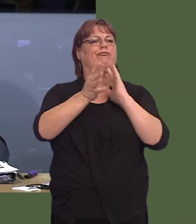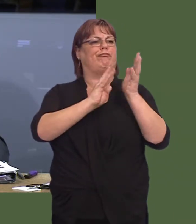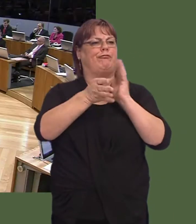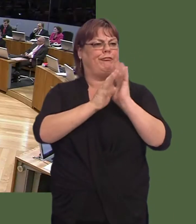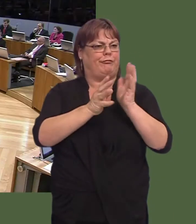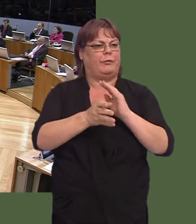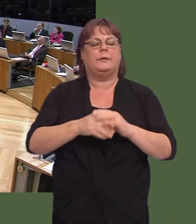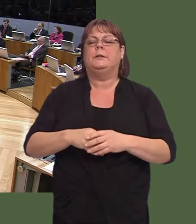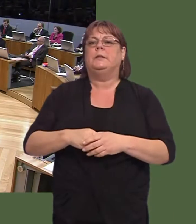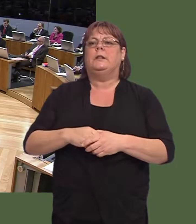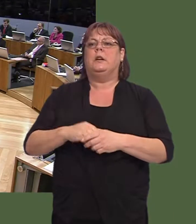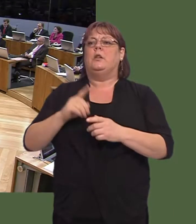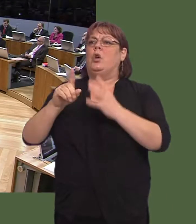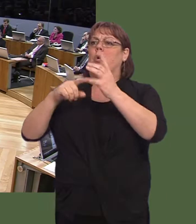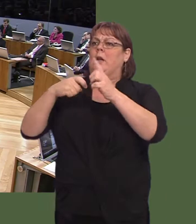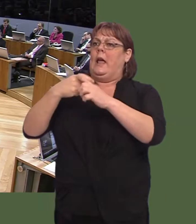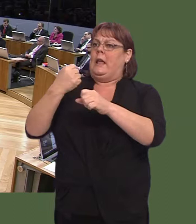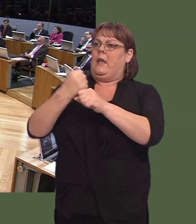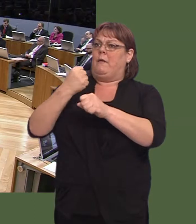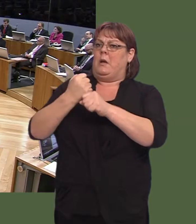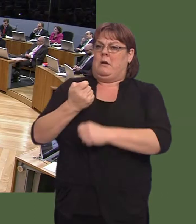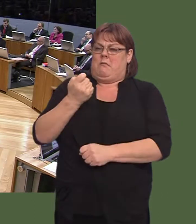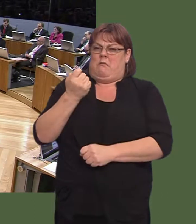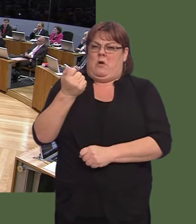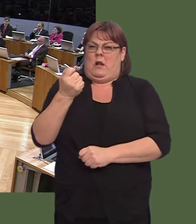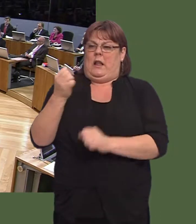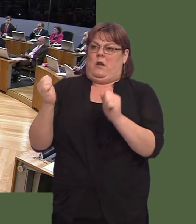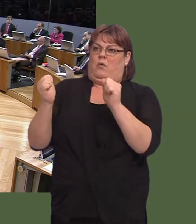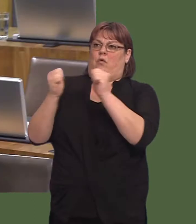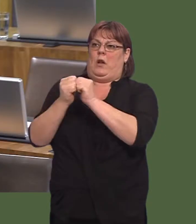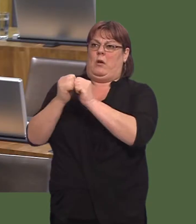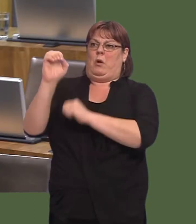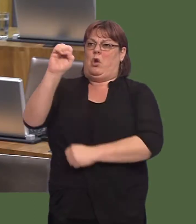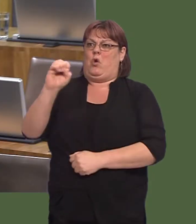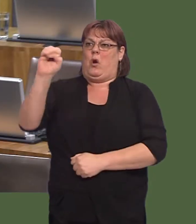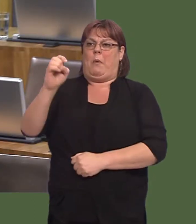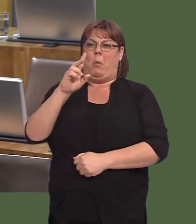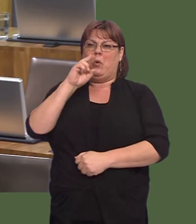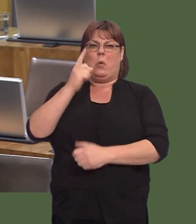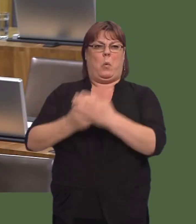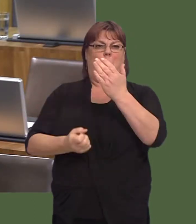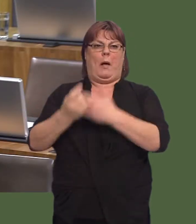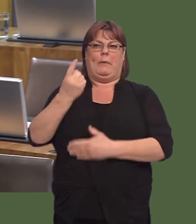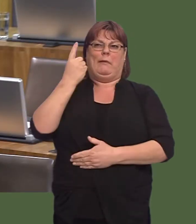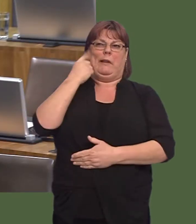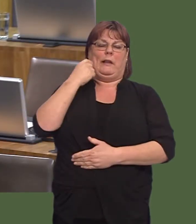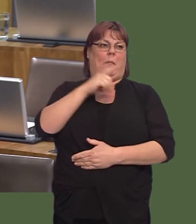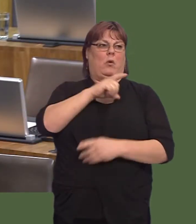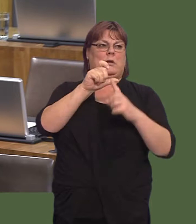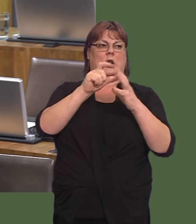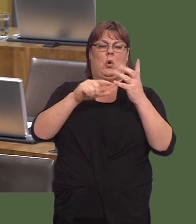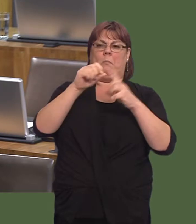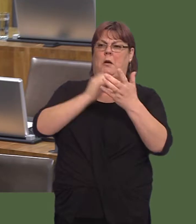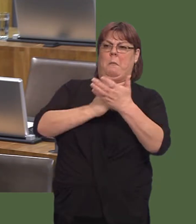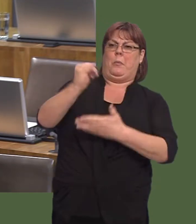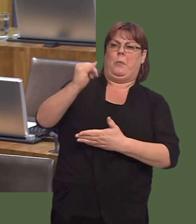and that is that the UK government is close to a deal with the EU. Well, that clearly isn't the case after we saw the collapse of the negotiations last